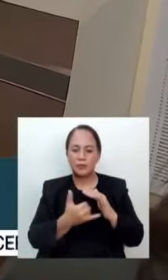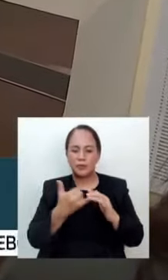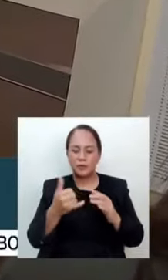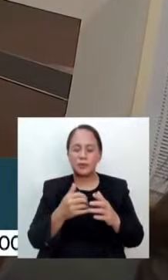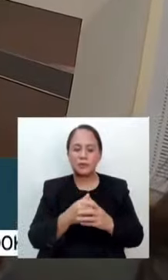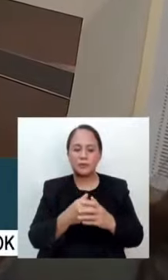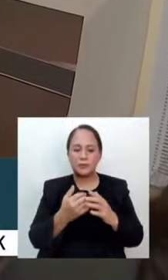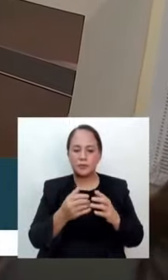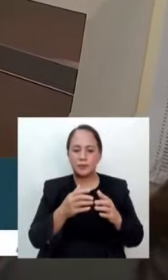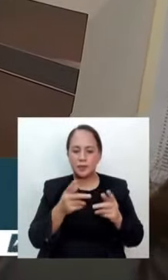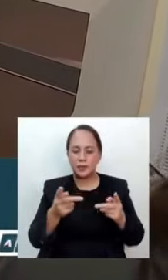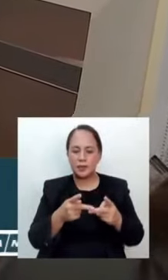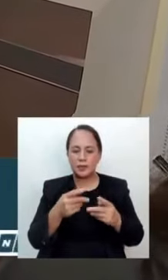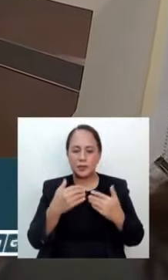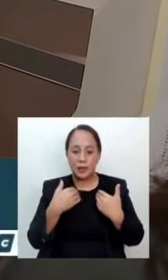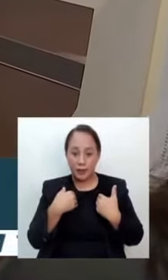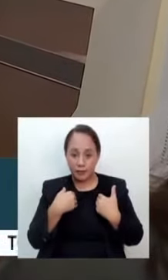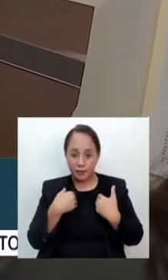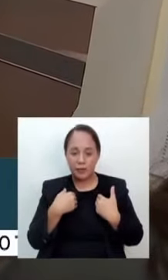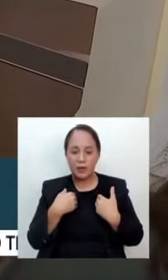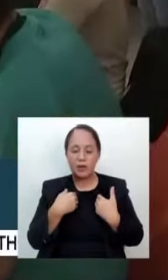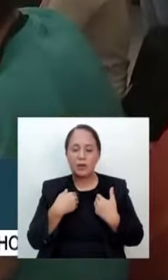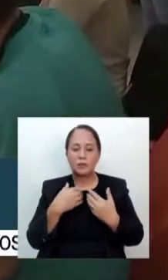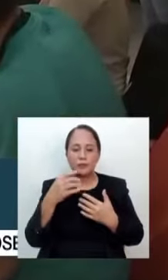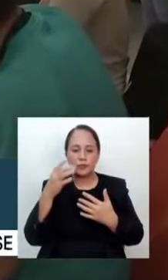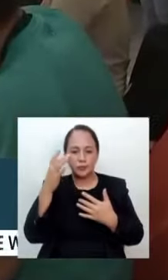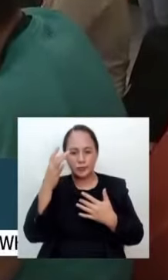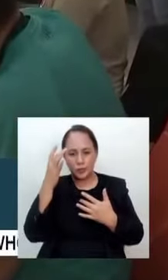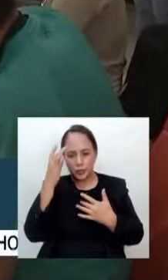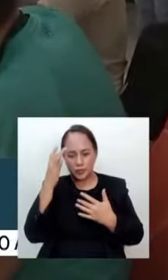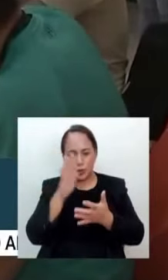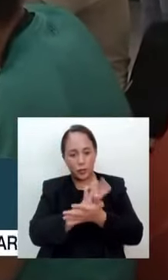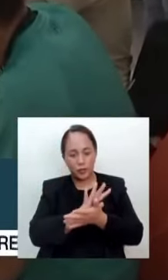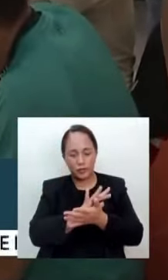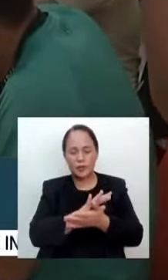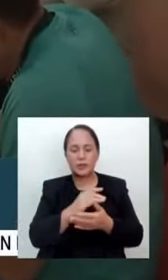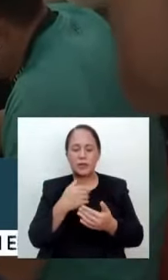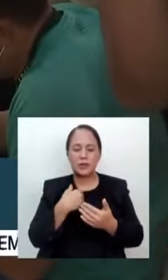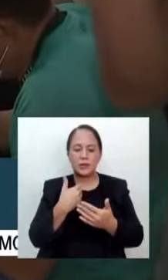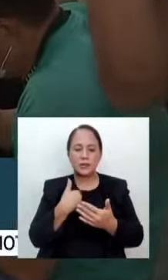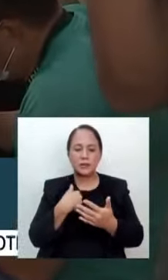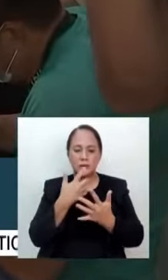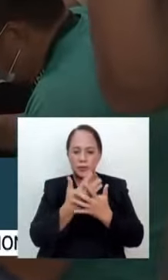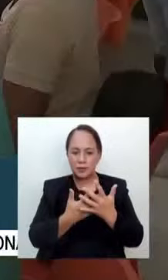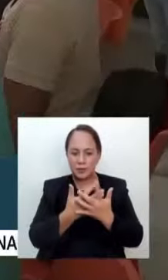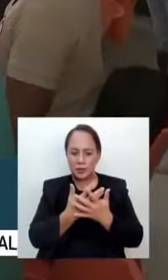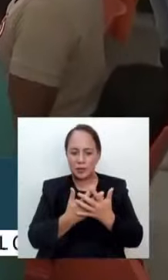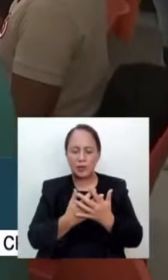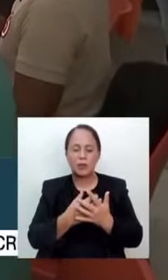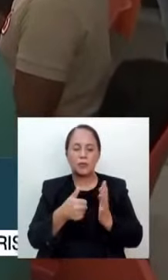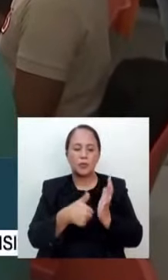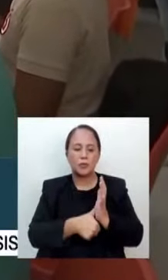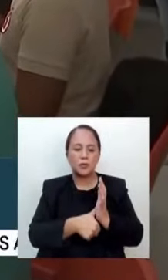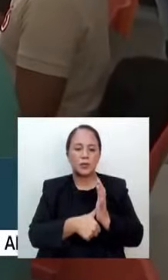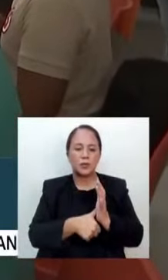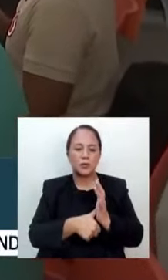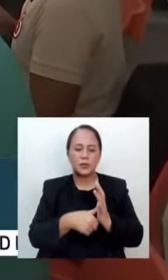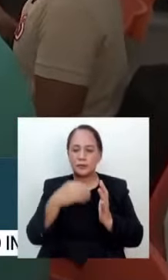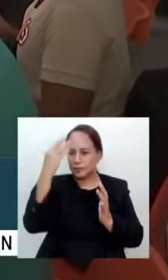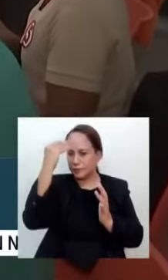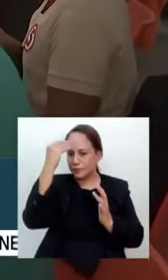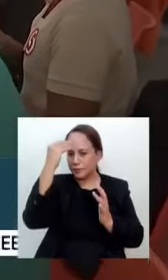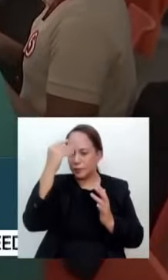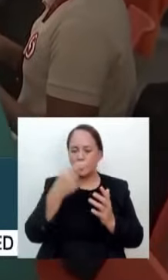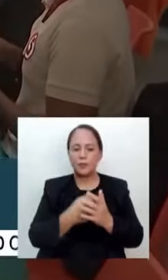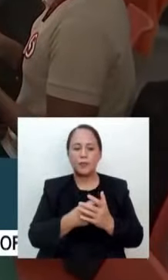those exhibiting COVID-19 symptoms at the time of the screening. Voters will also be temperature screened